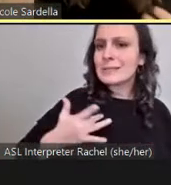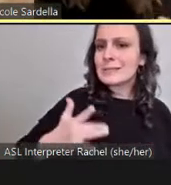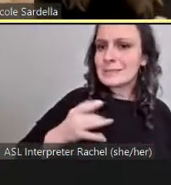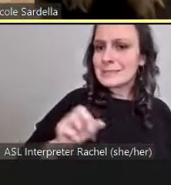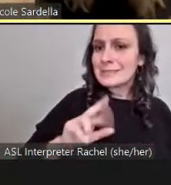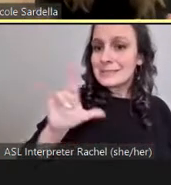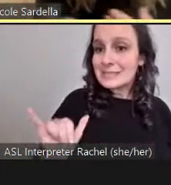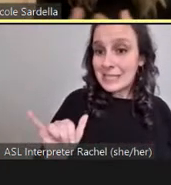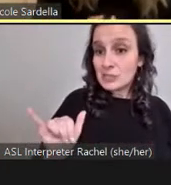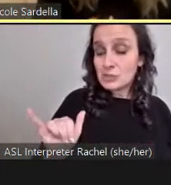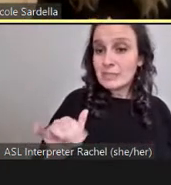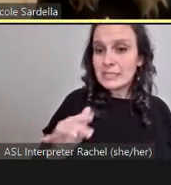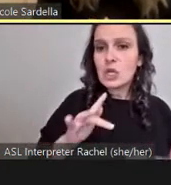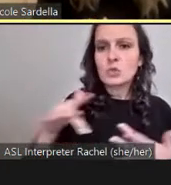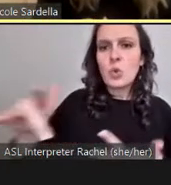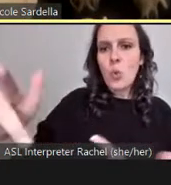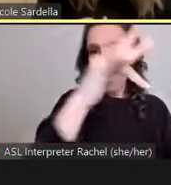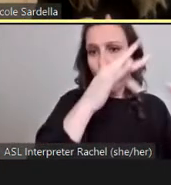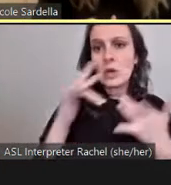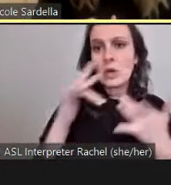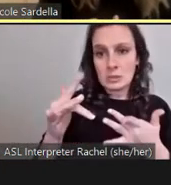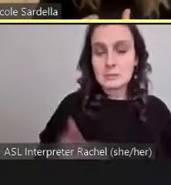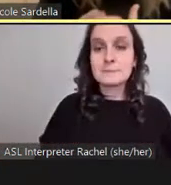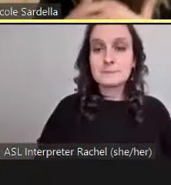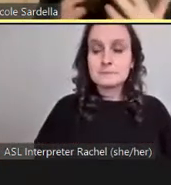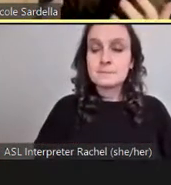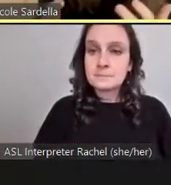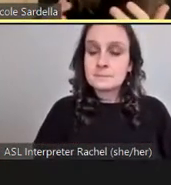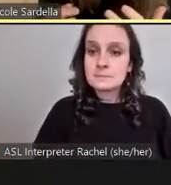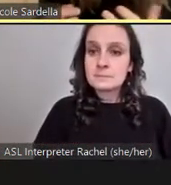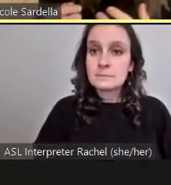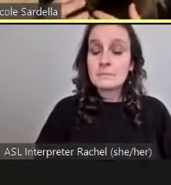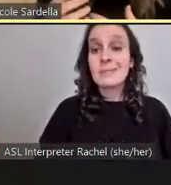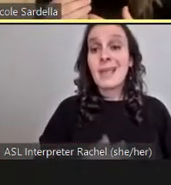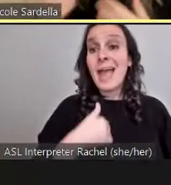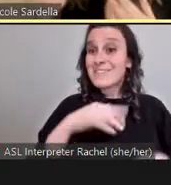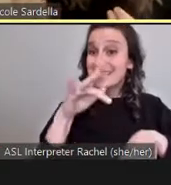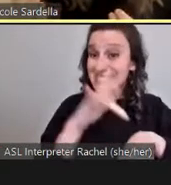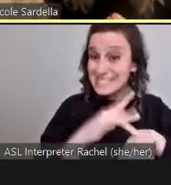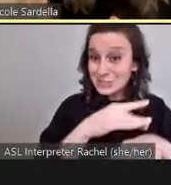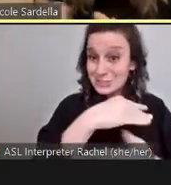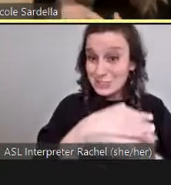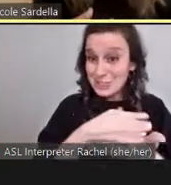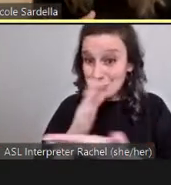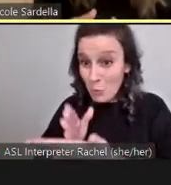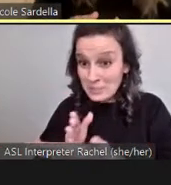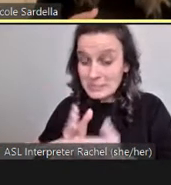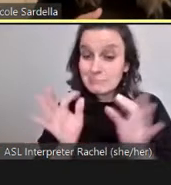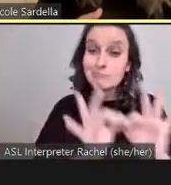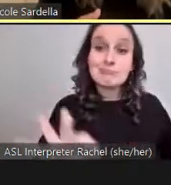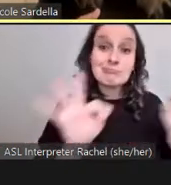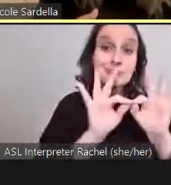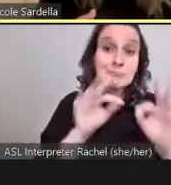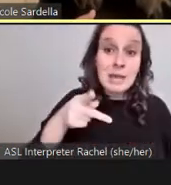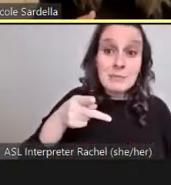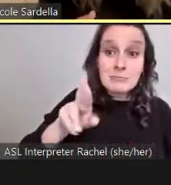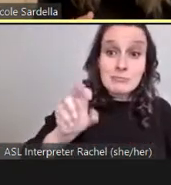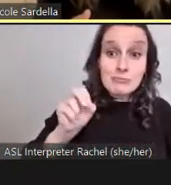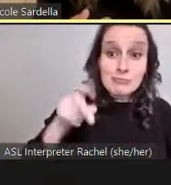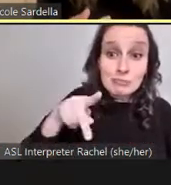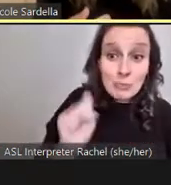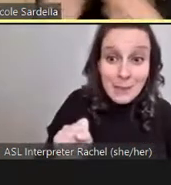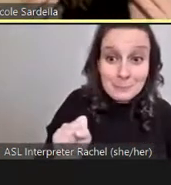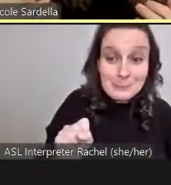more sensory tours with touch components of key props. The beginning